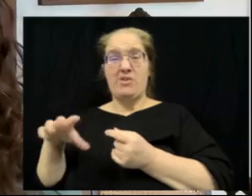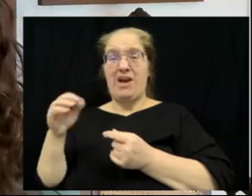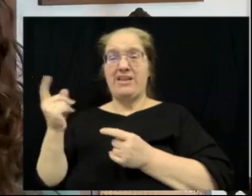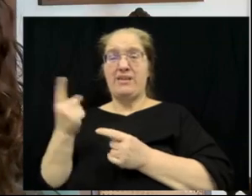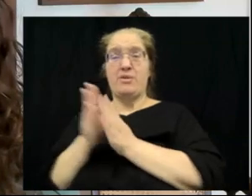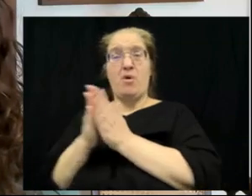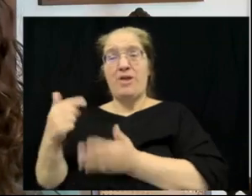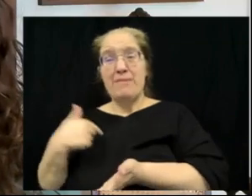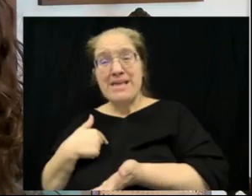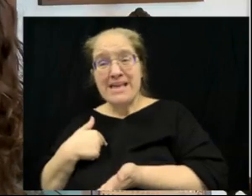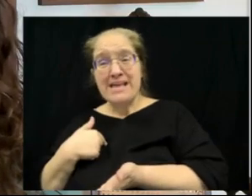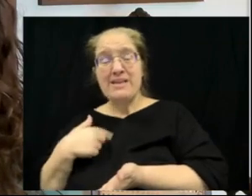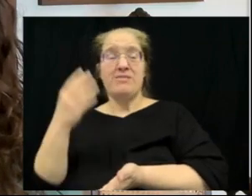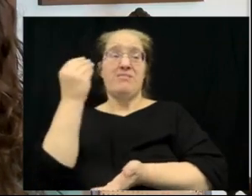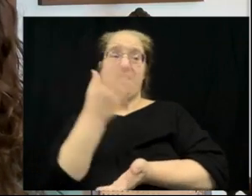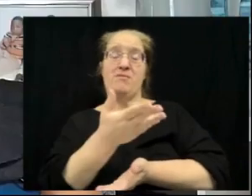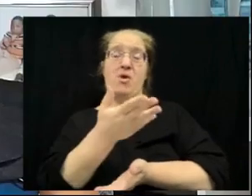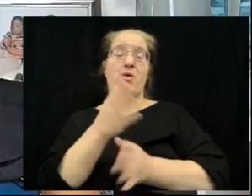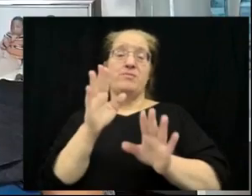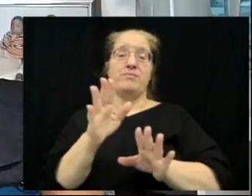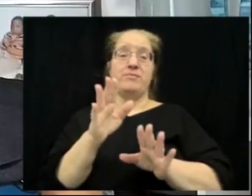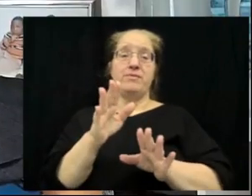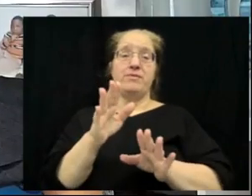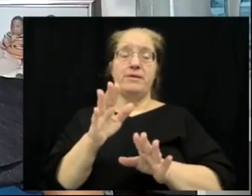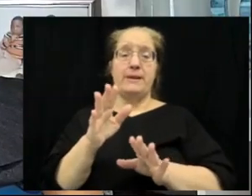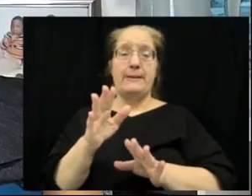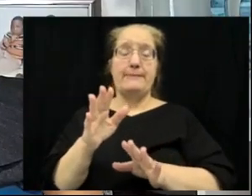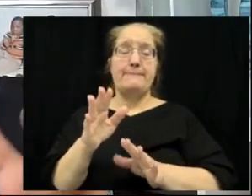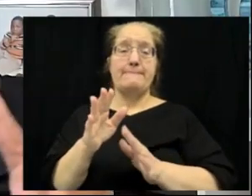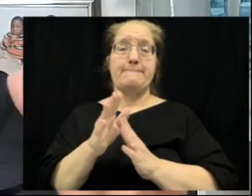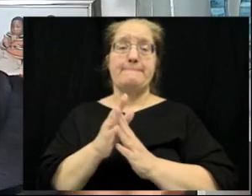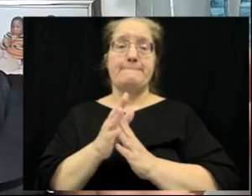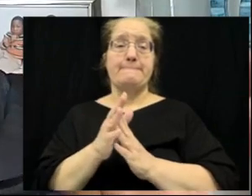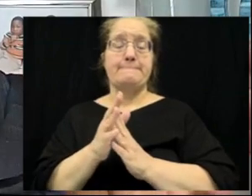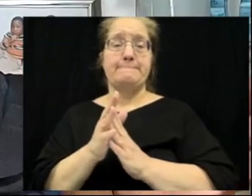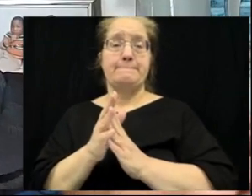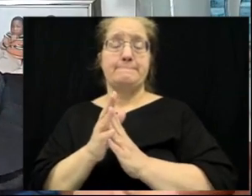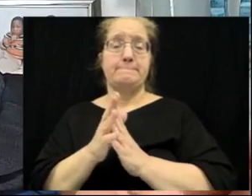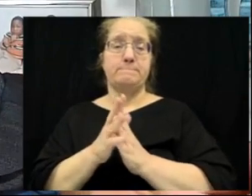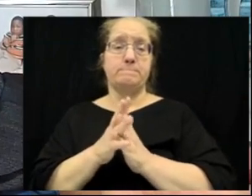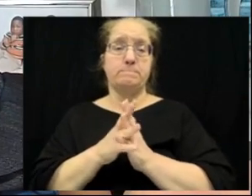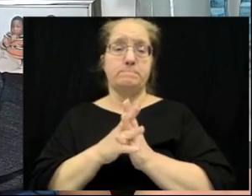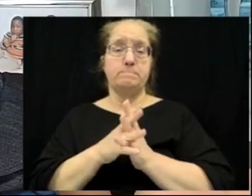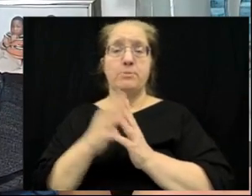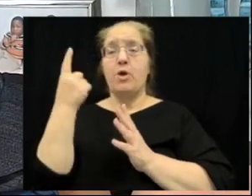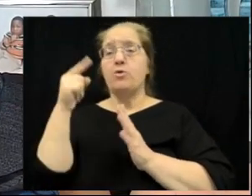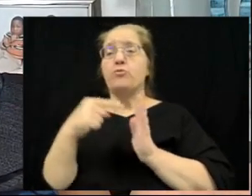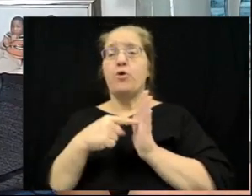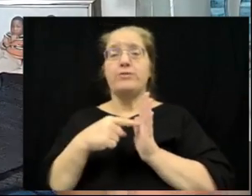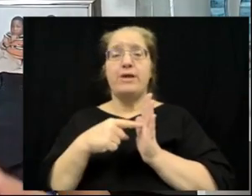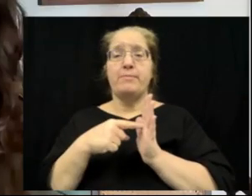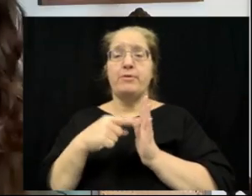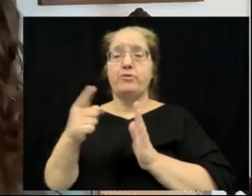So letting them know, even you can just say after the first day, if just take, for example, the